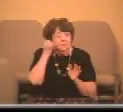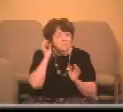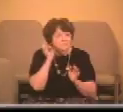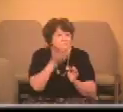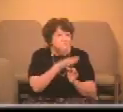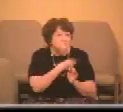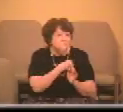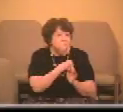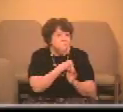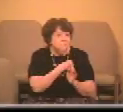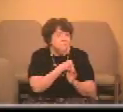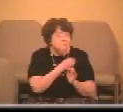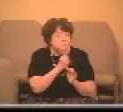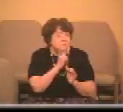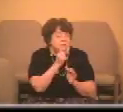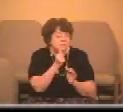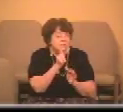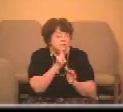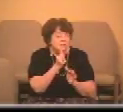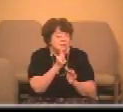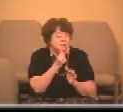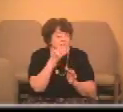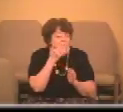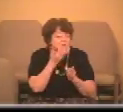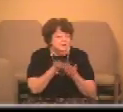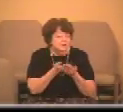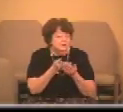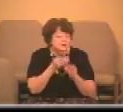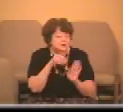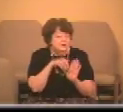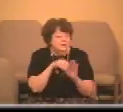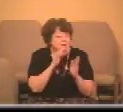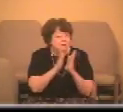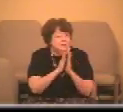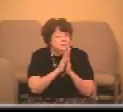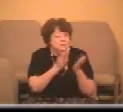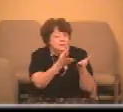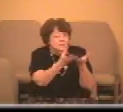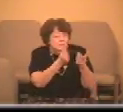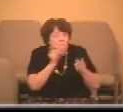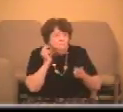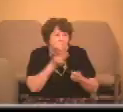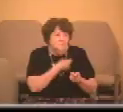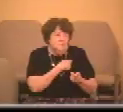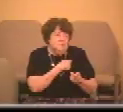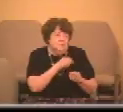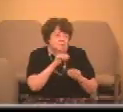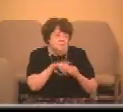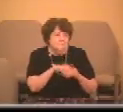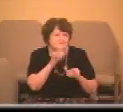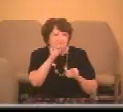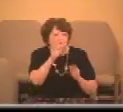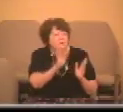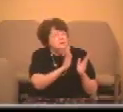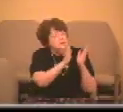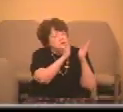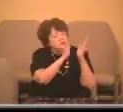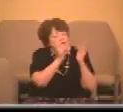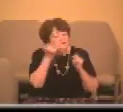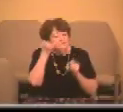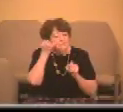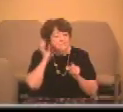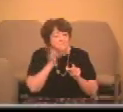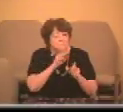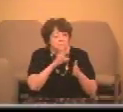hit or miss in prayer, draw us back into your embrace. If we read the Bible here and